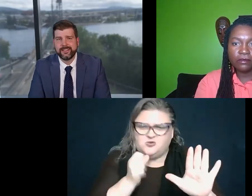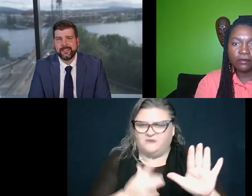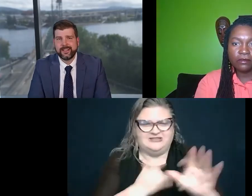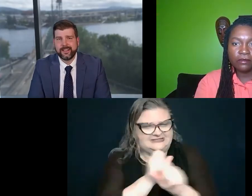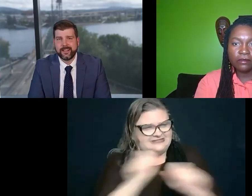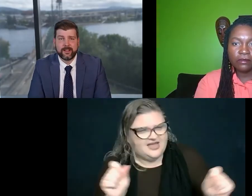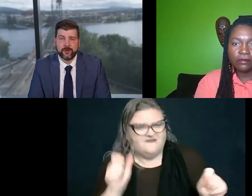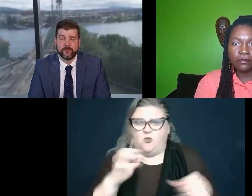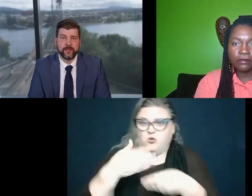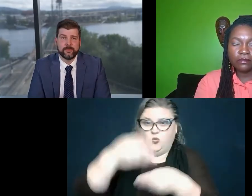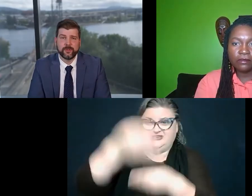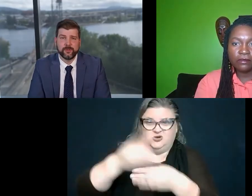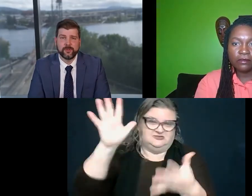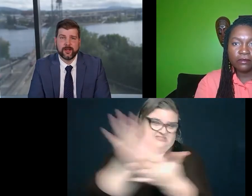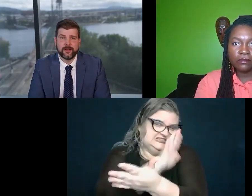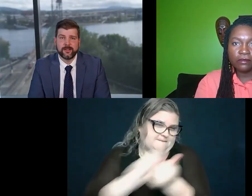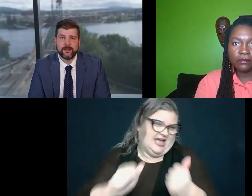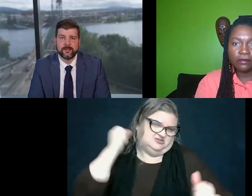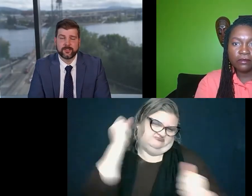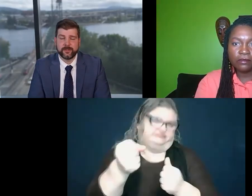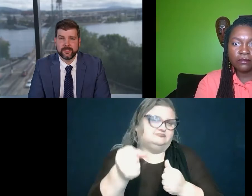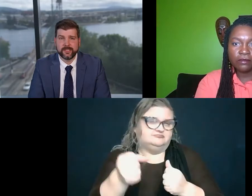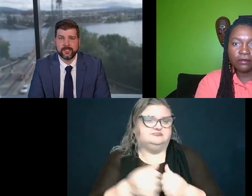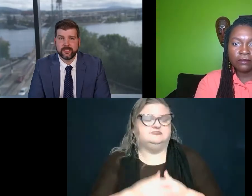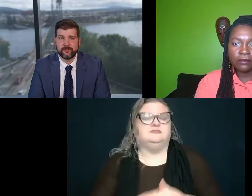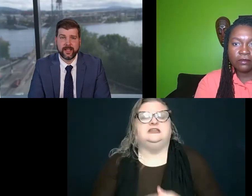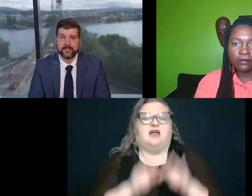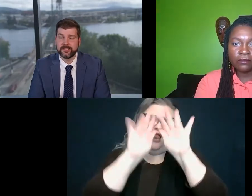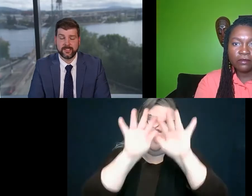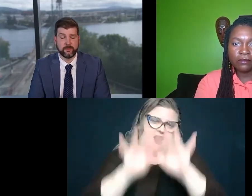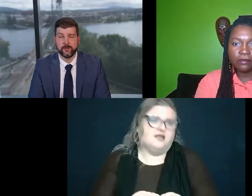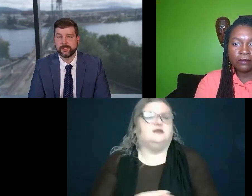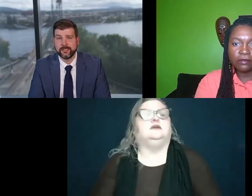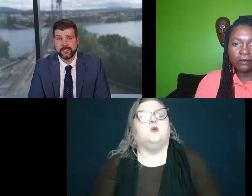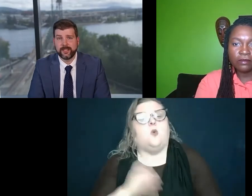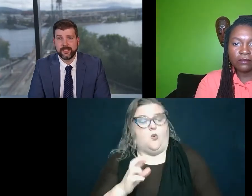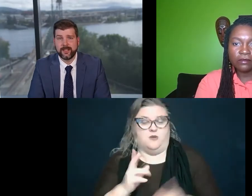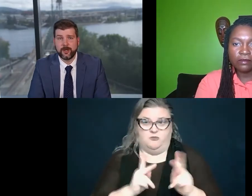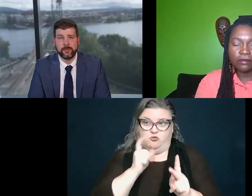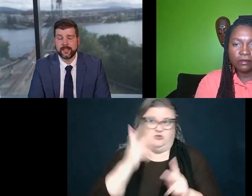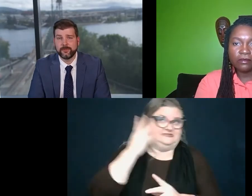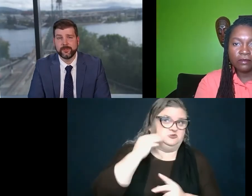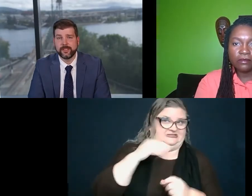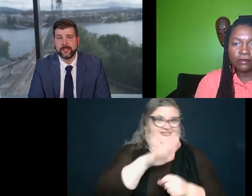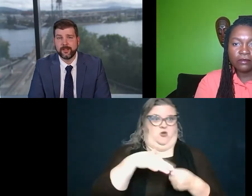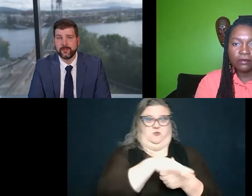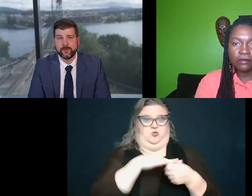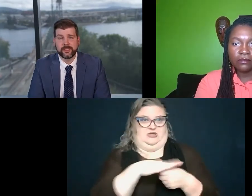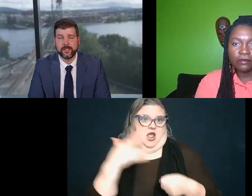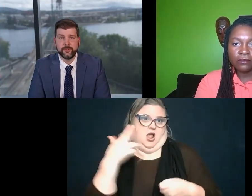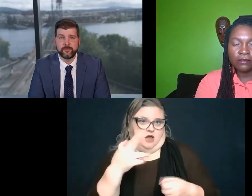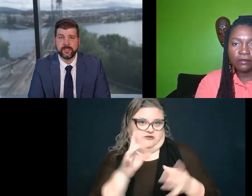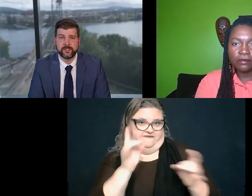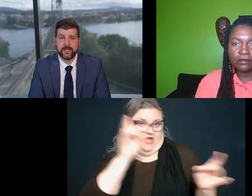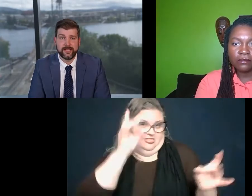smashing. And I've heard from people who are experiencing gun violence disproportionately. Our Black community, when you